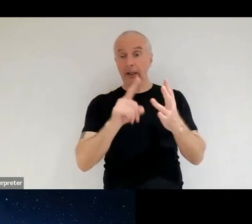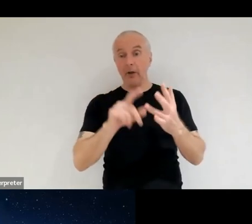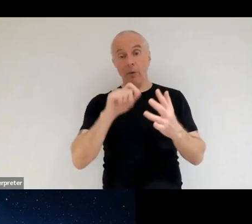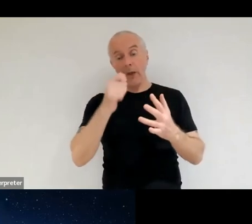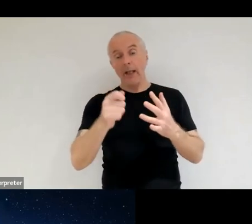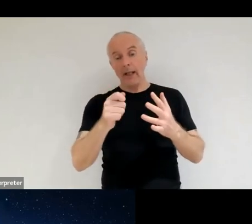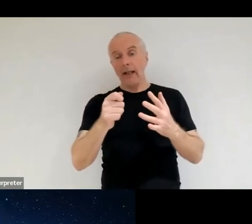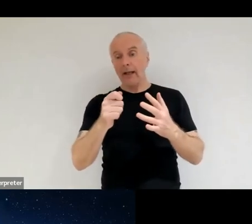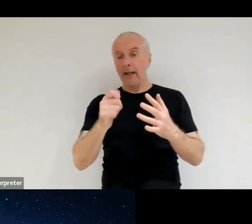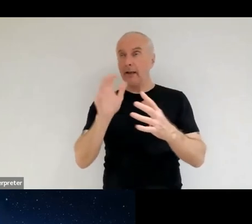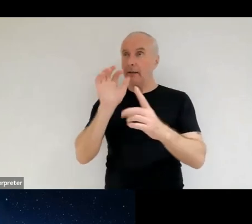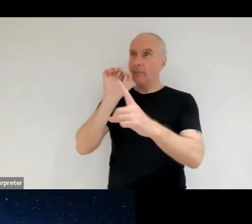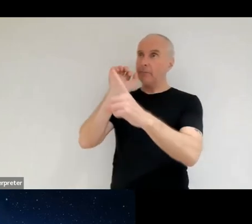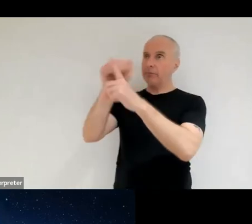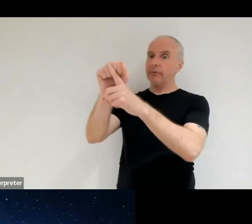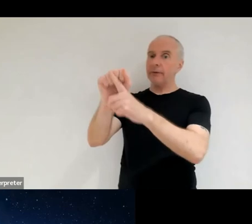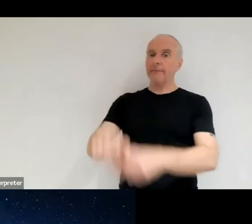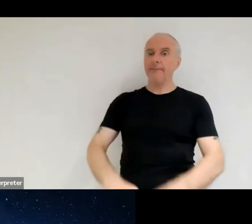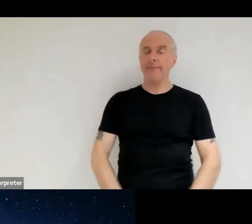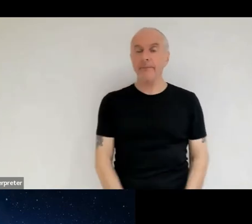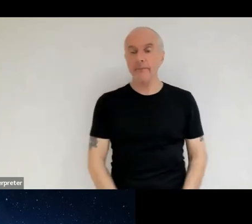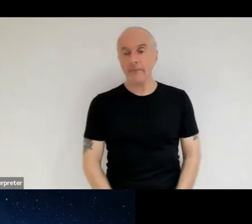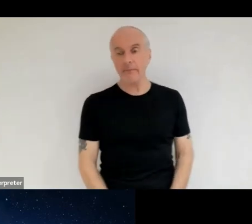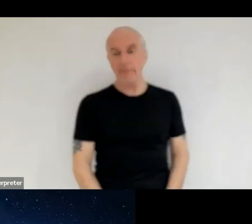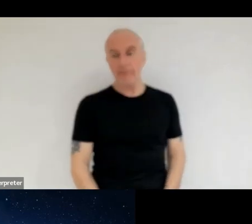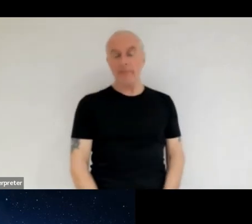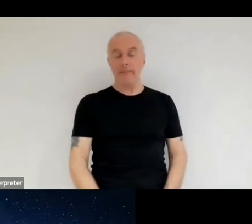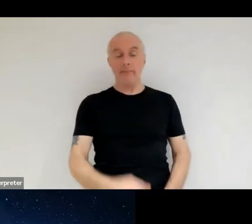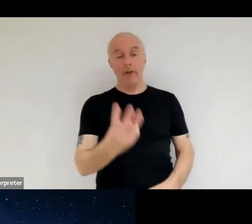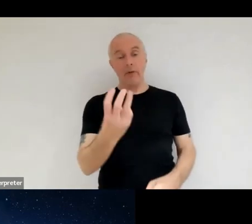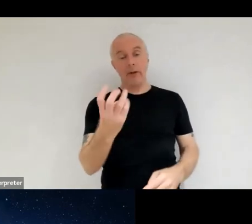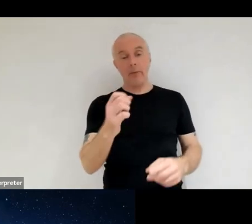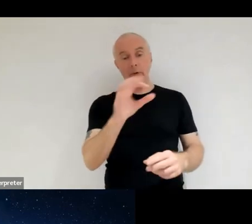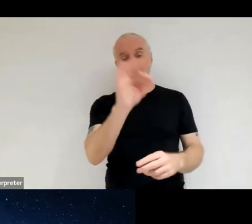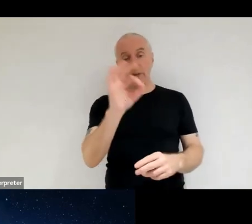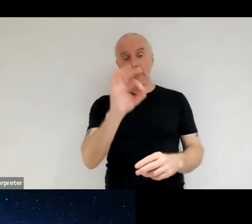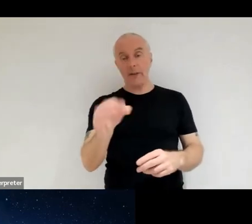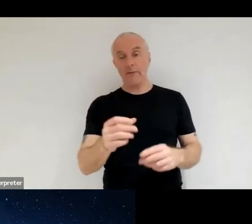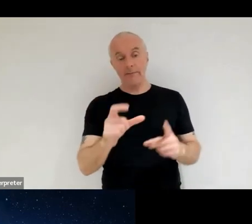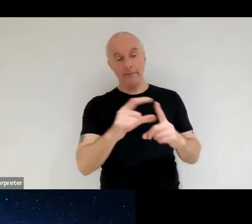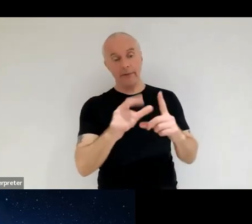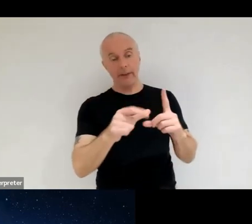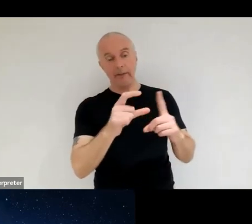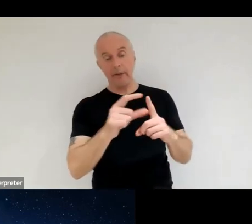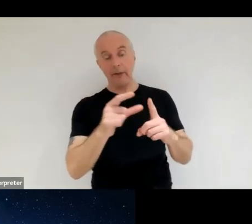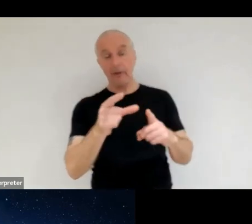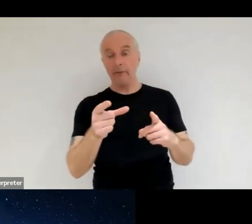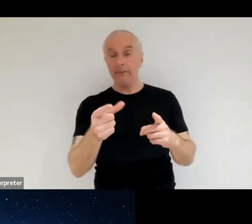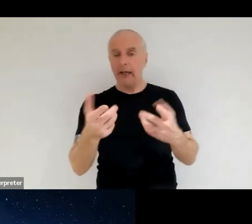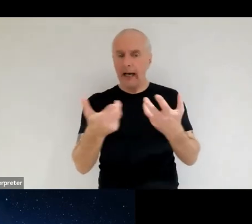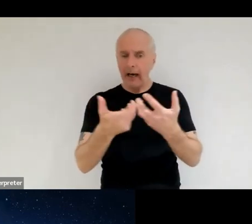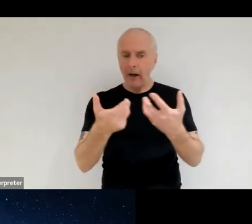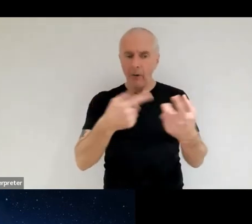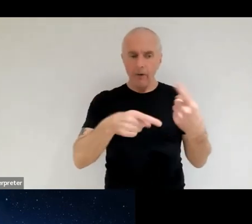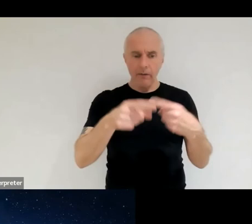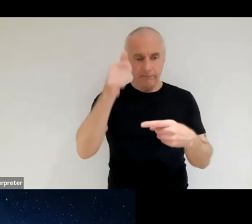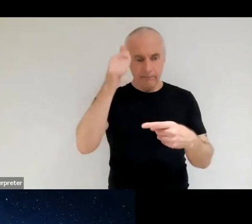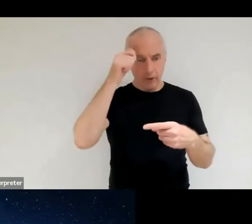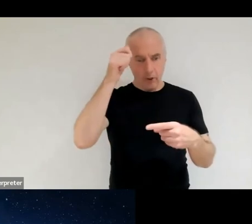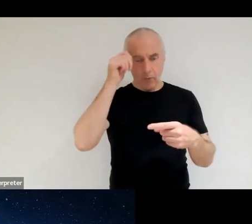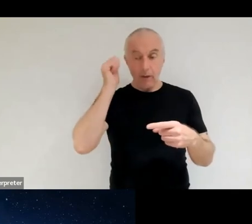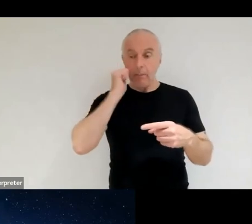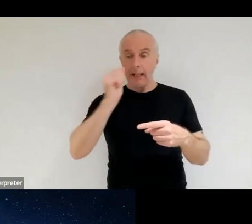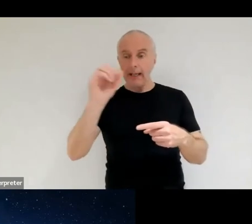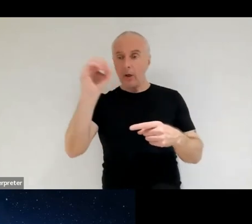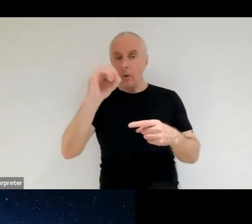three questions left, and I think it's only right that we ask them. So David, thank you for this one. He asks, How does one know that a black hole is